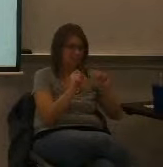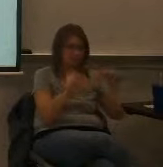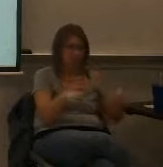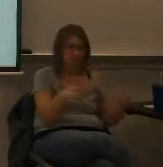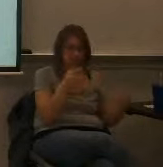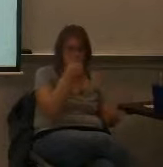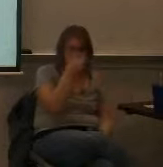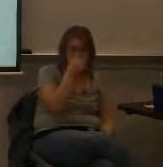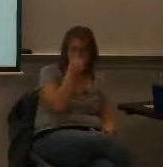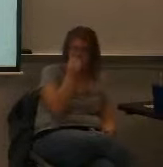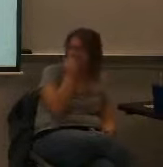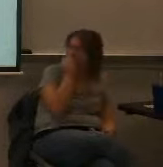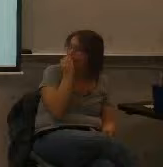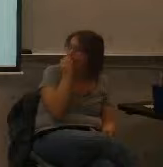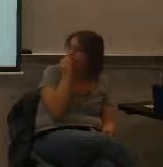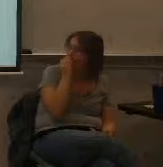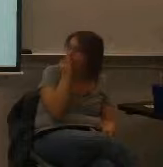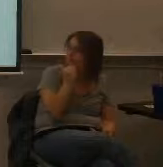particular situation.